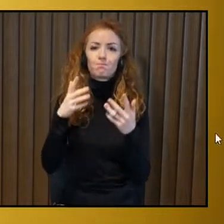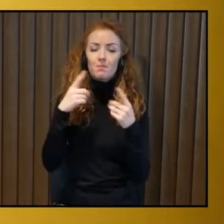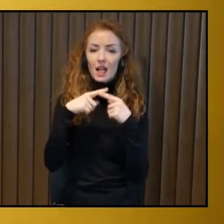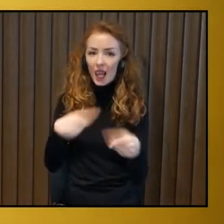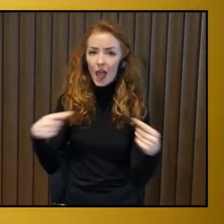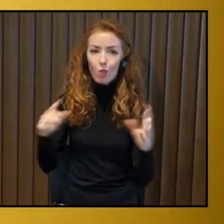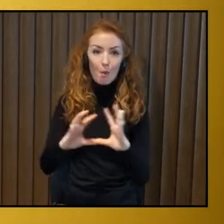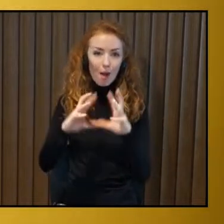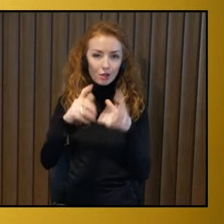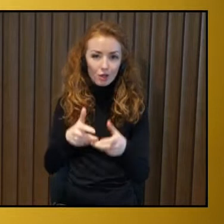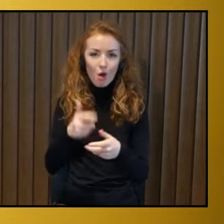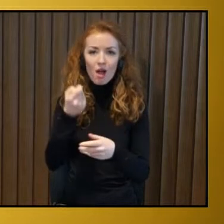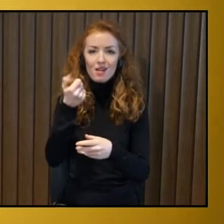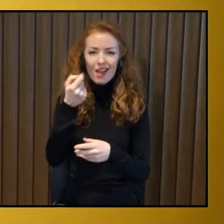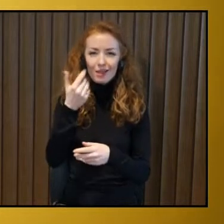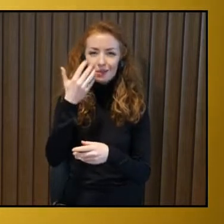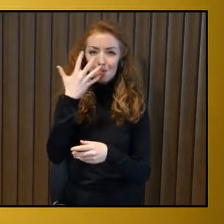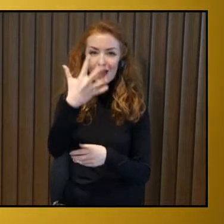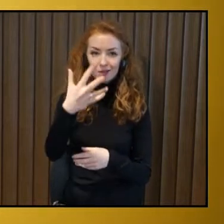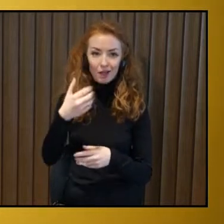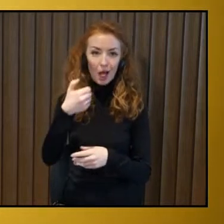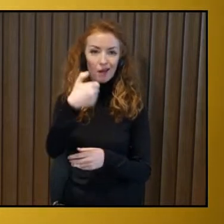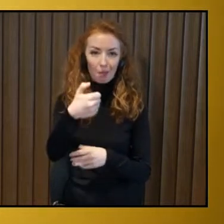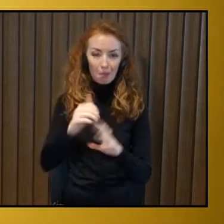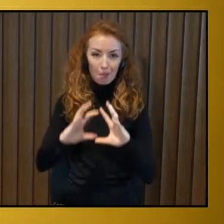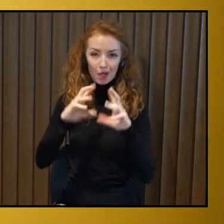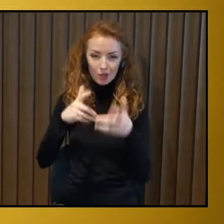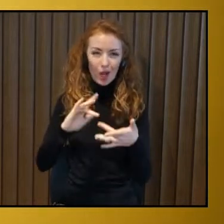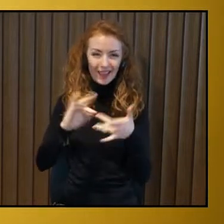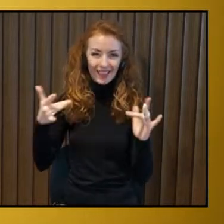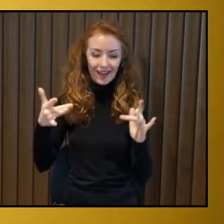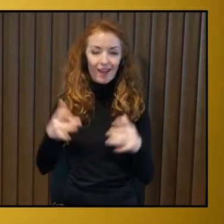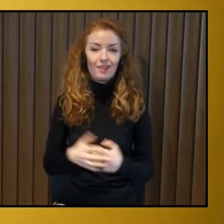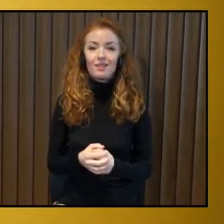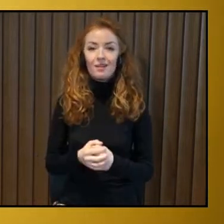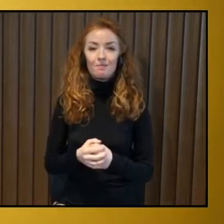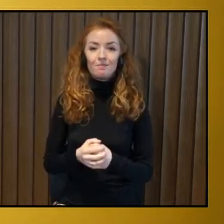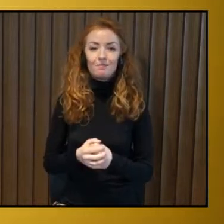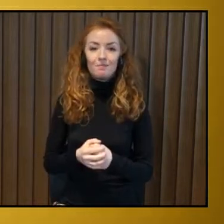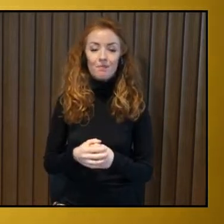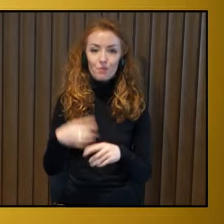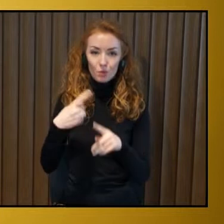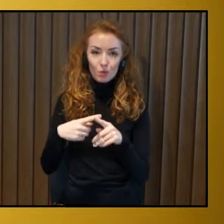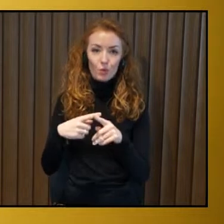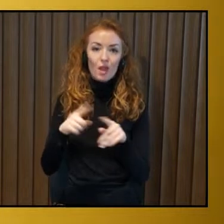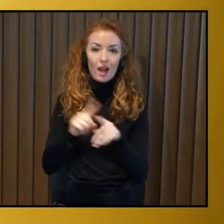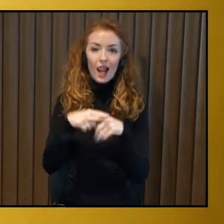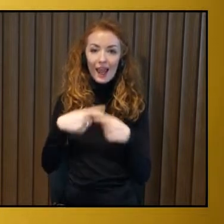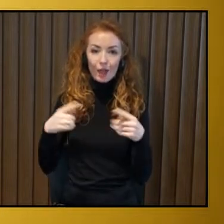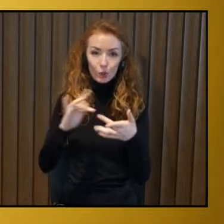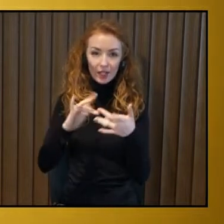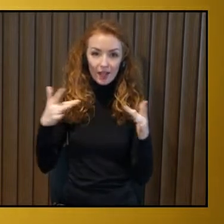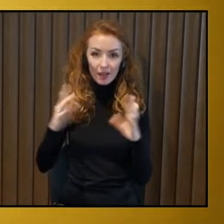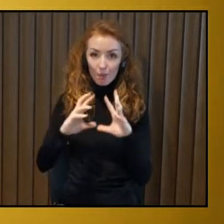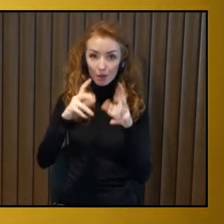5G reality, which will kind of create new opportunities, and we should never create new obstacles. We